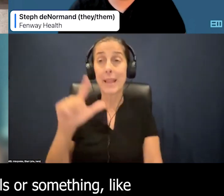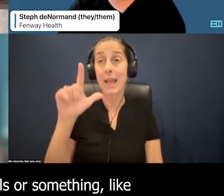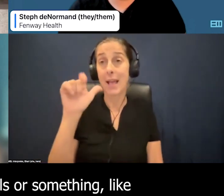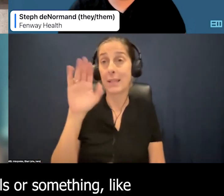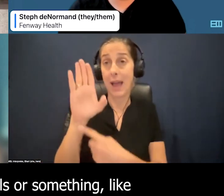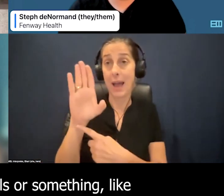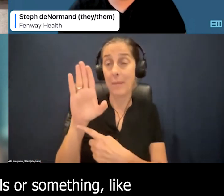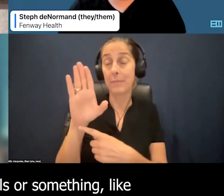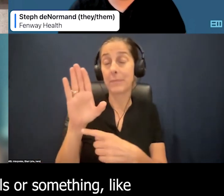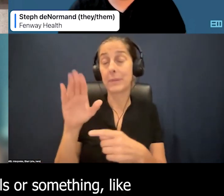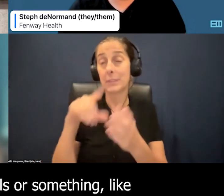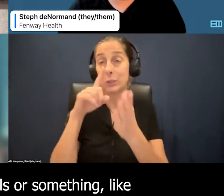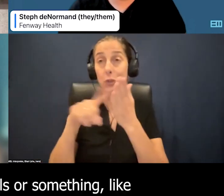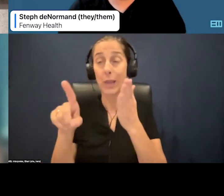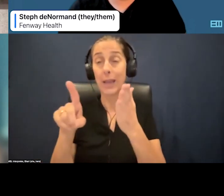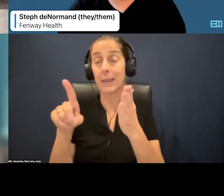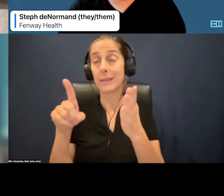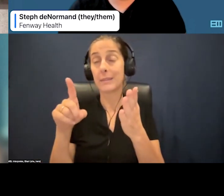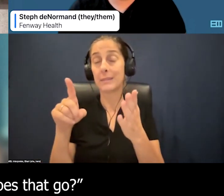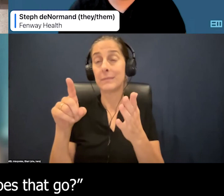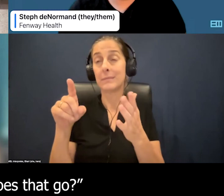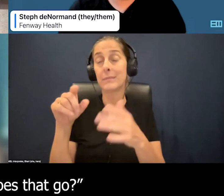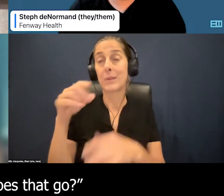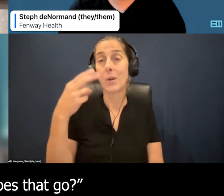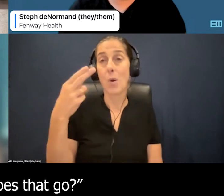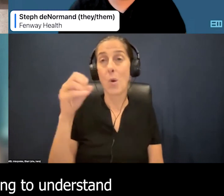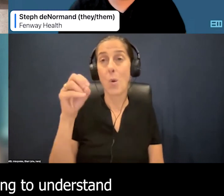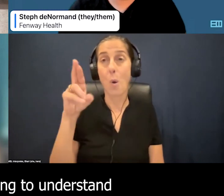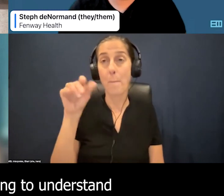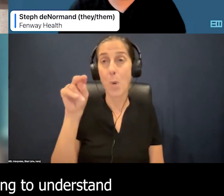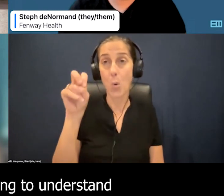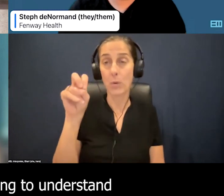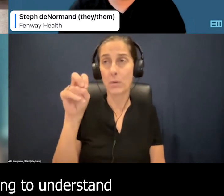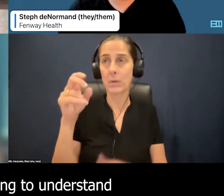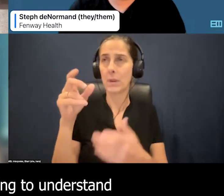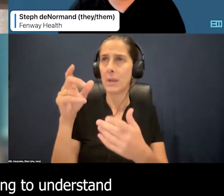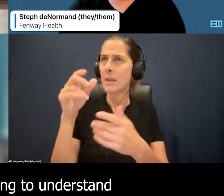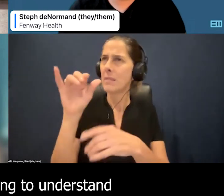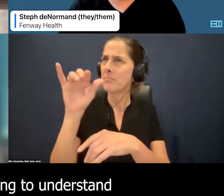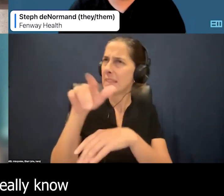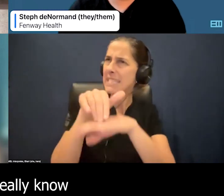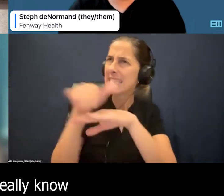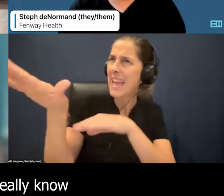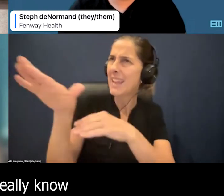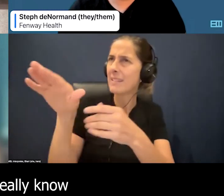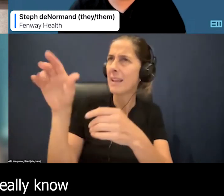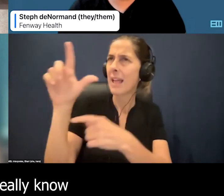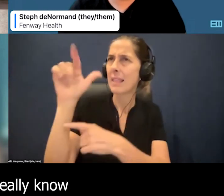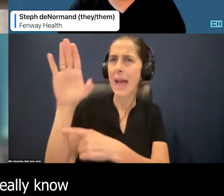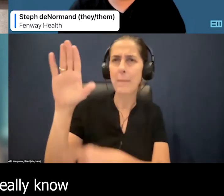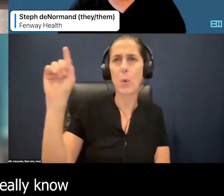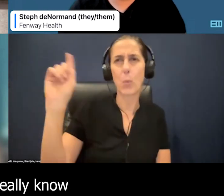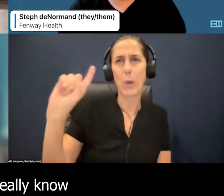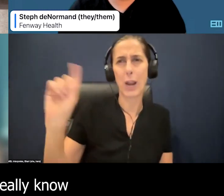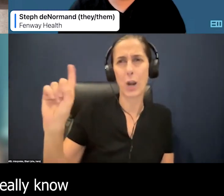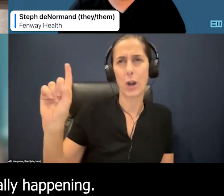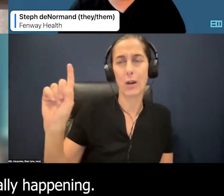hormone levels or something, like, where does that go? Like, really trying to understand if they really